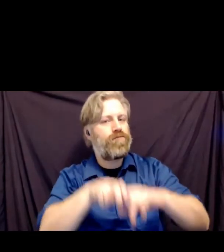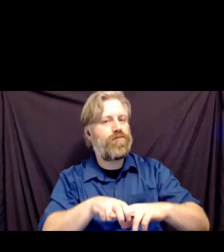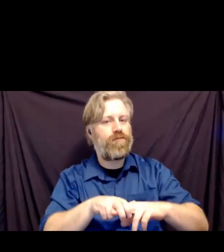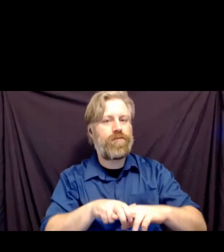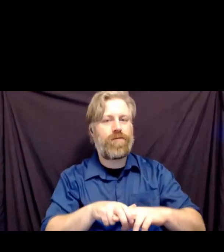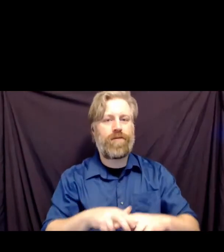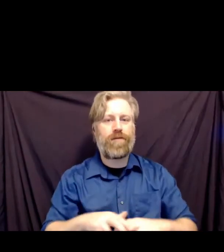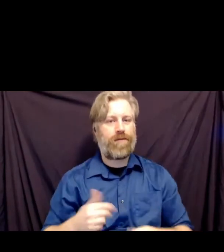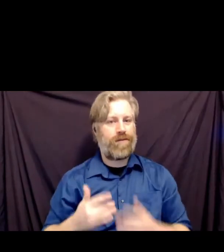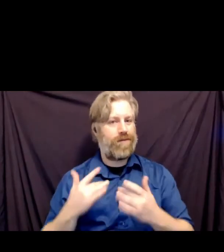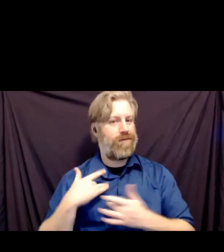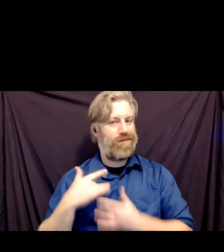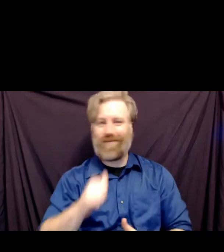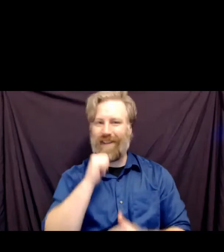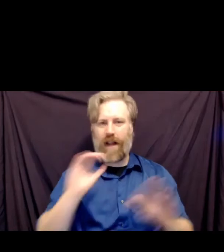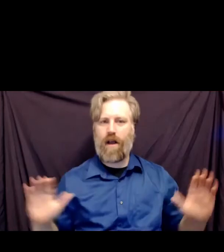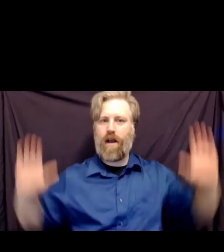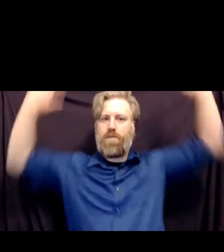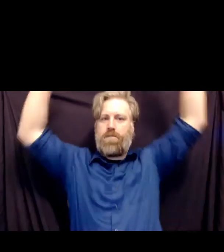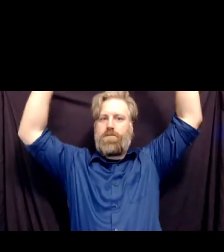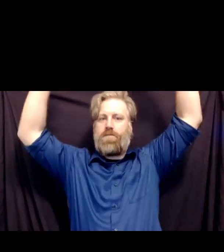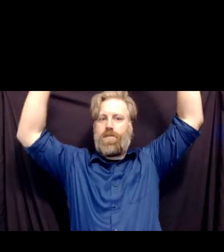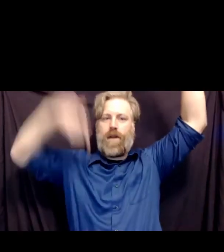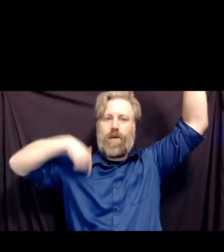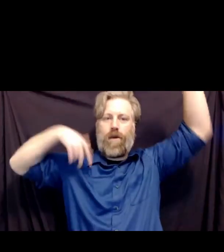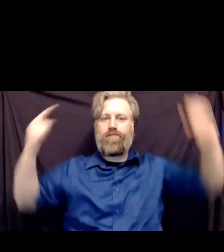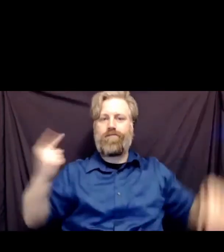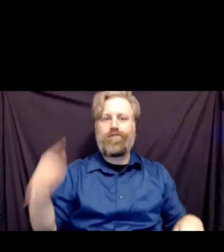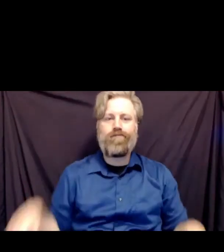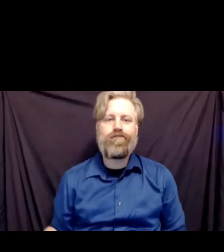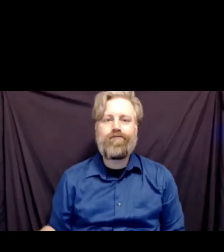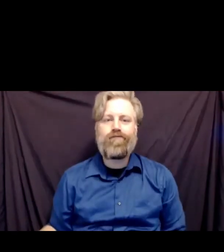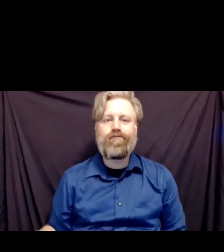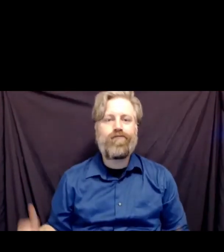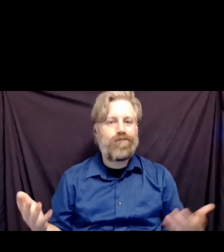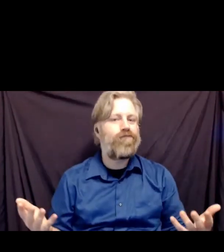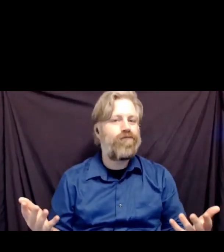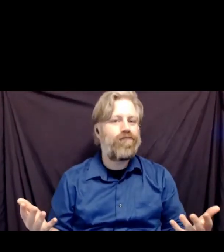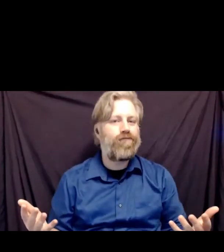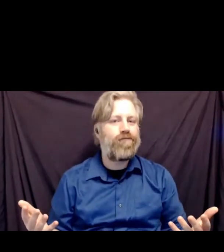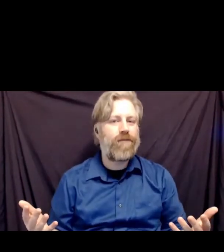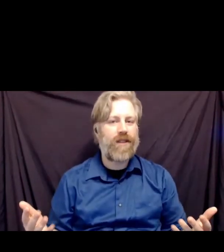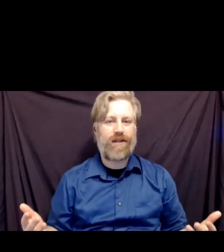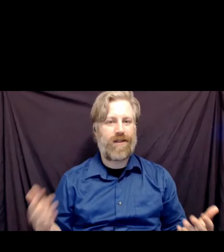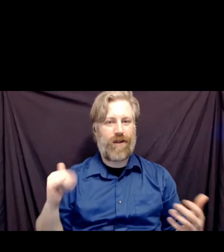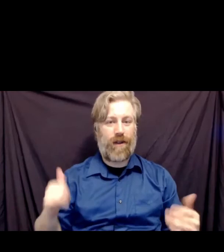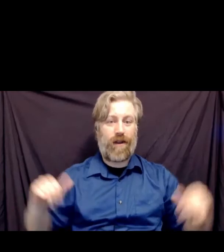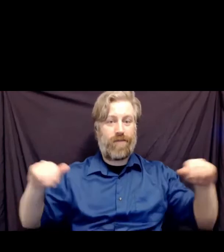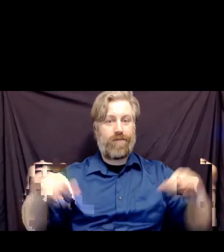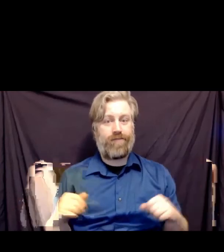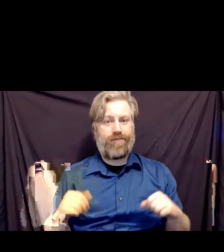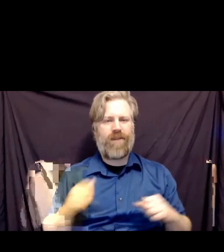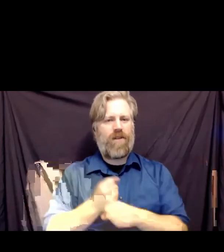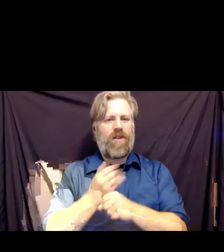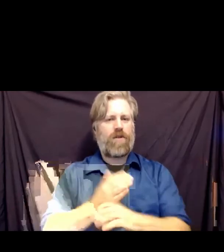up above our heads enough, and we get blockages. So the theory of this is everything